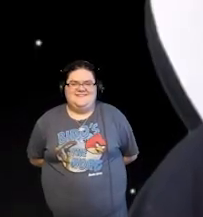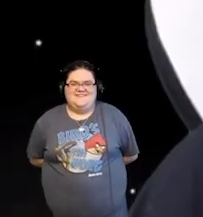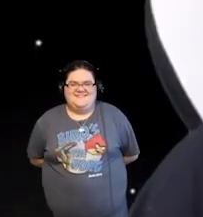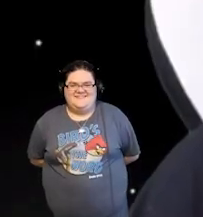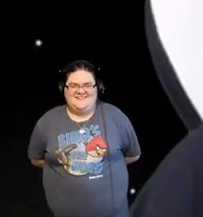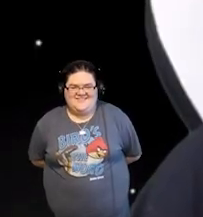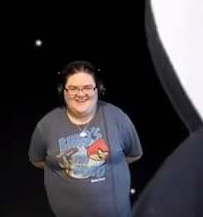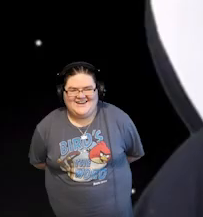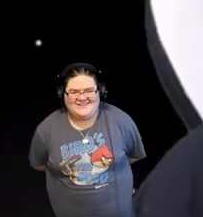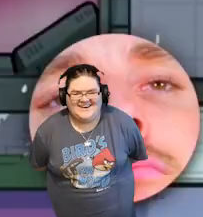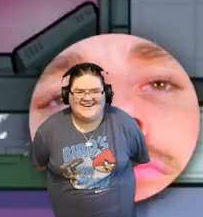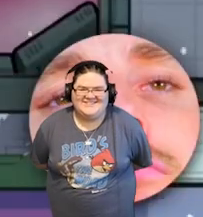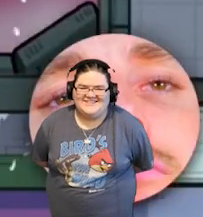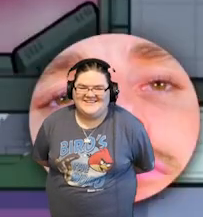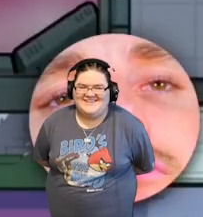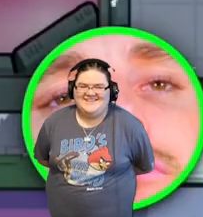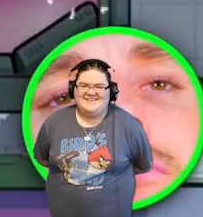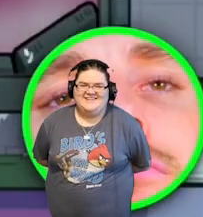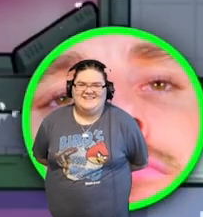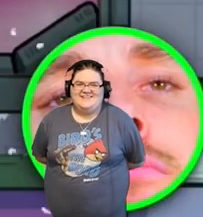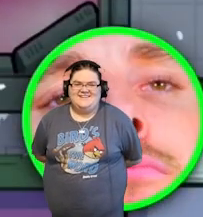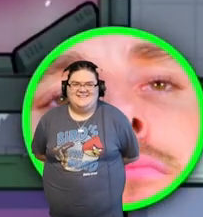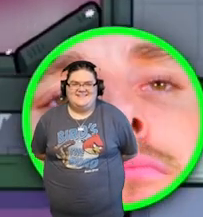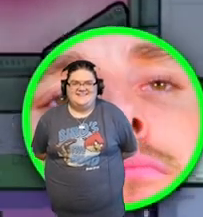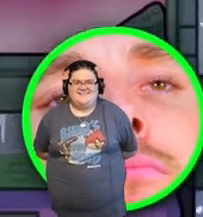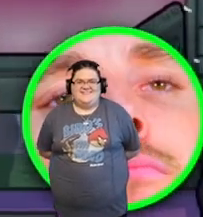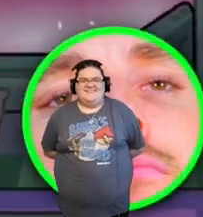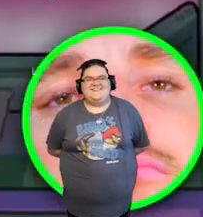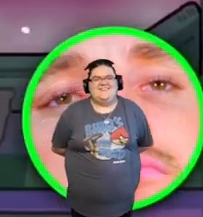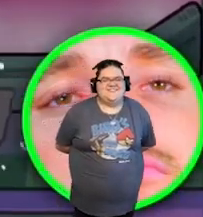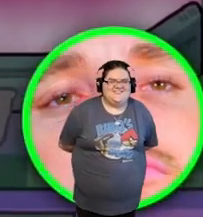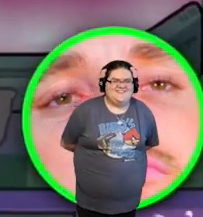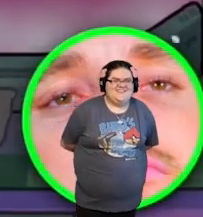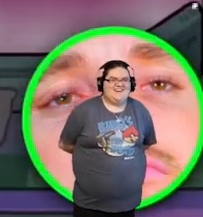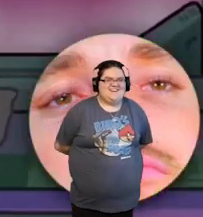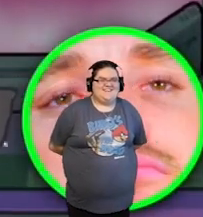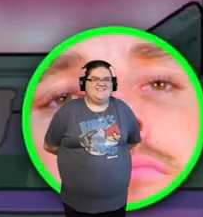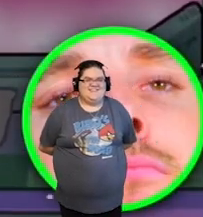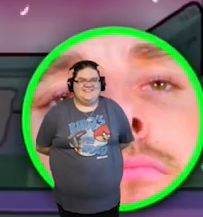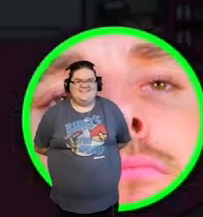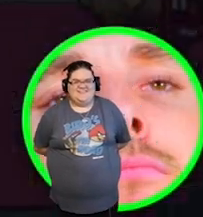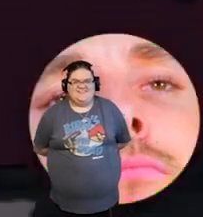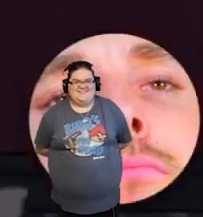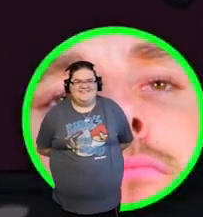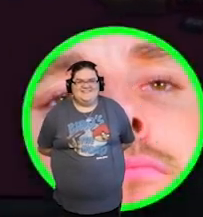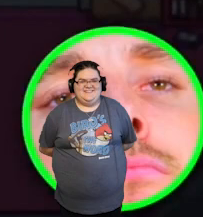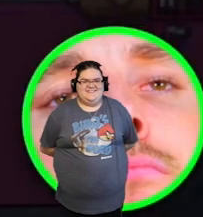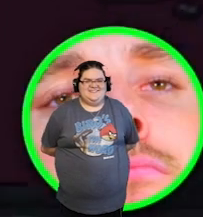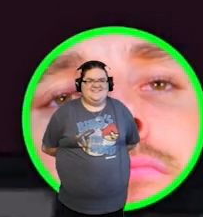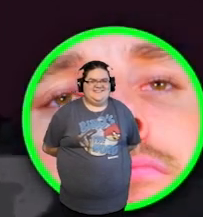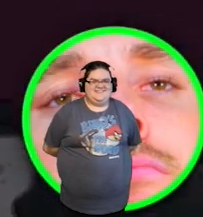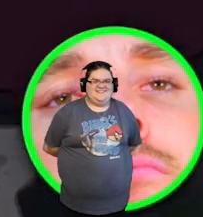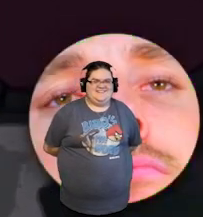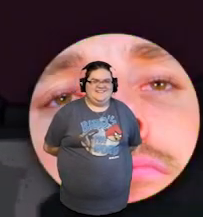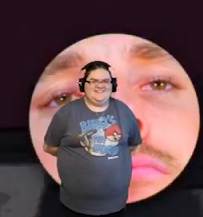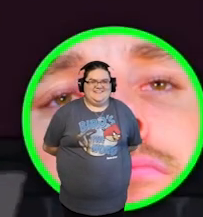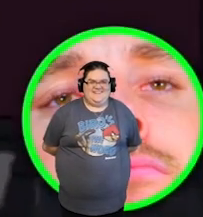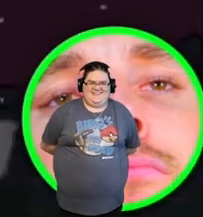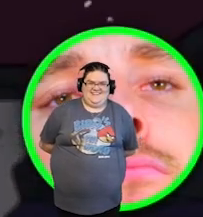alone, Ethan. Leave the lights alone. Leave the lights alone. Come here. Come here and die. Come here and die.